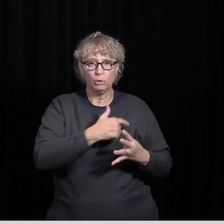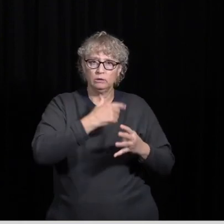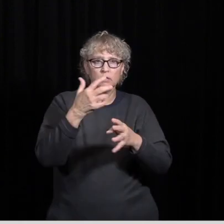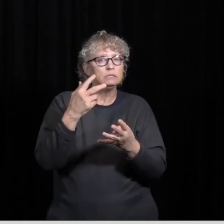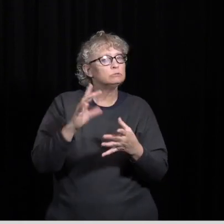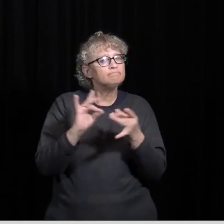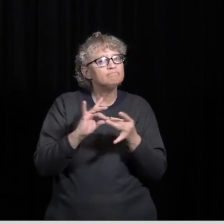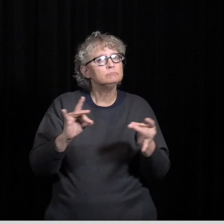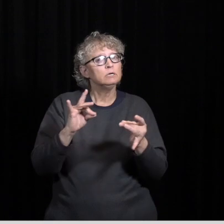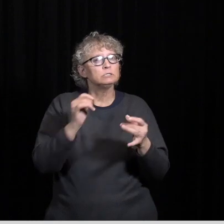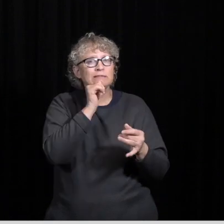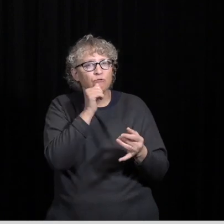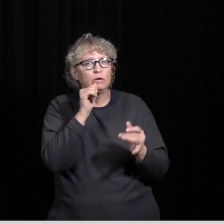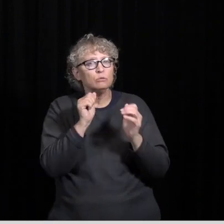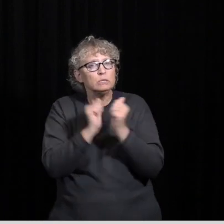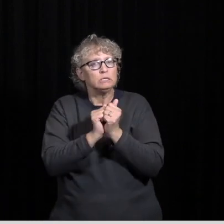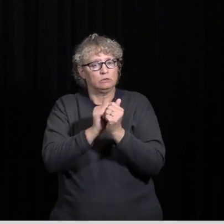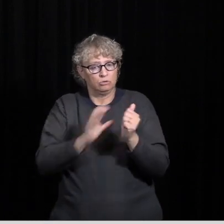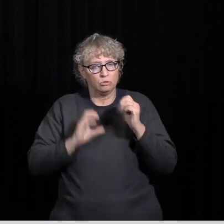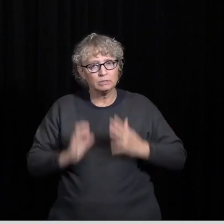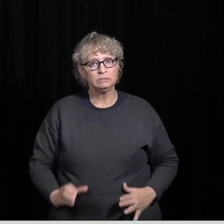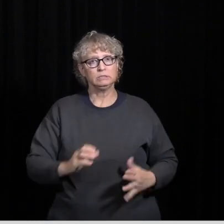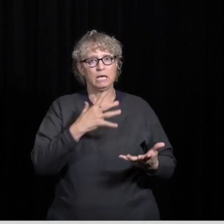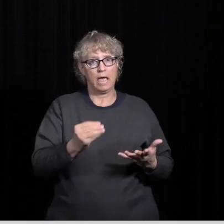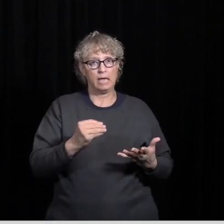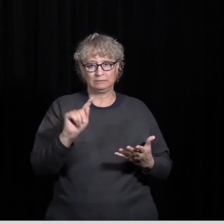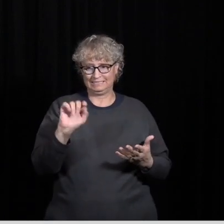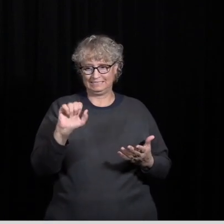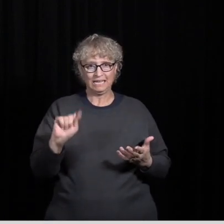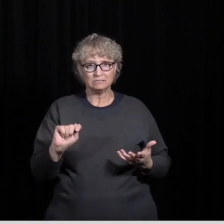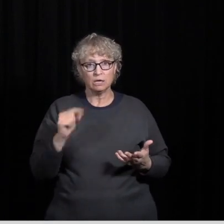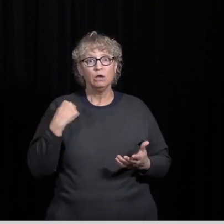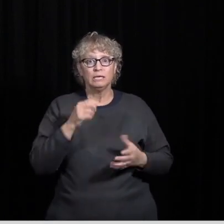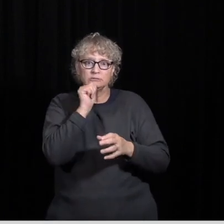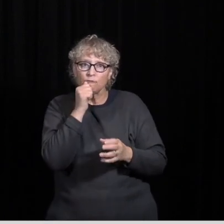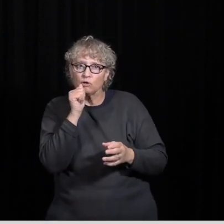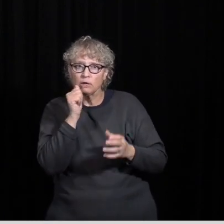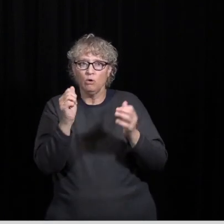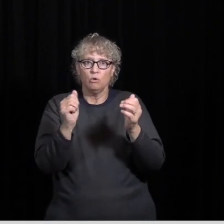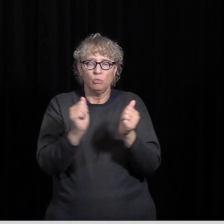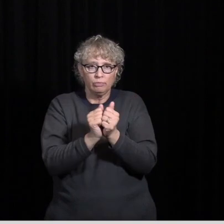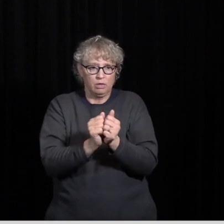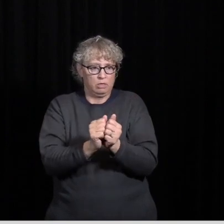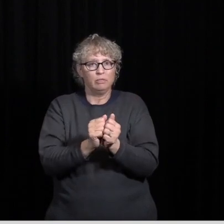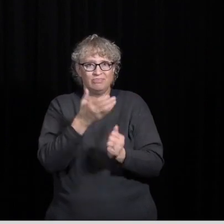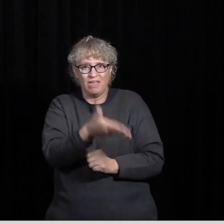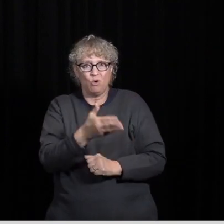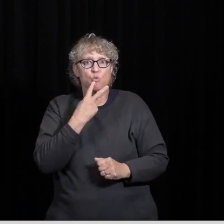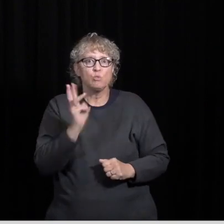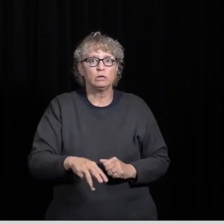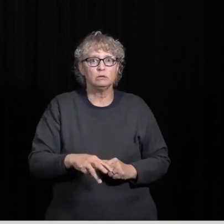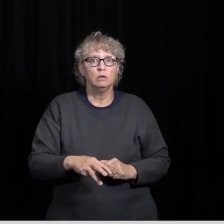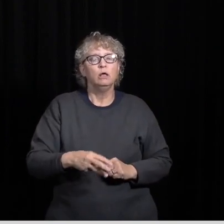Christians and the testing suffering of Christians. And then we're going to talk about the suffering of the wicked. And this is, I like the way the psalmist says it,